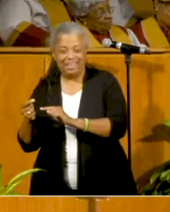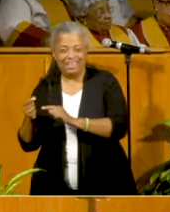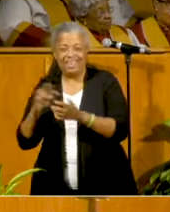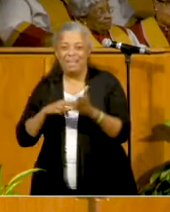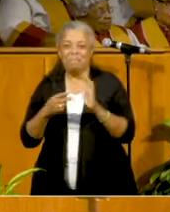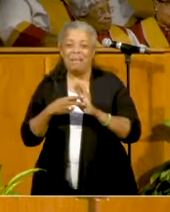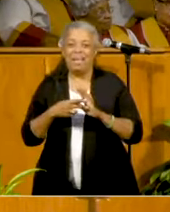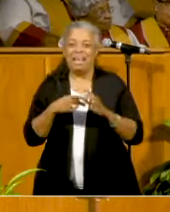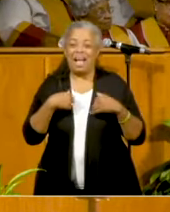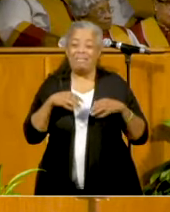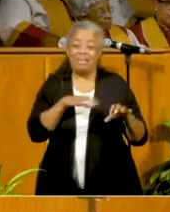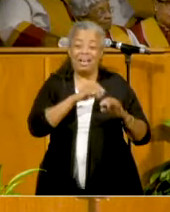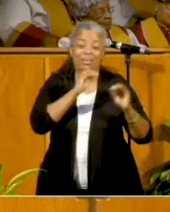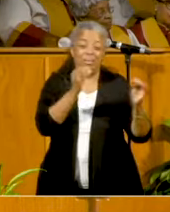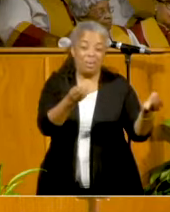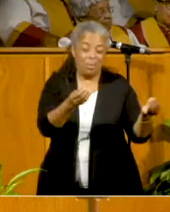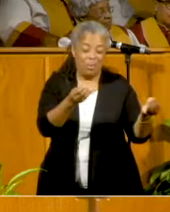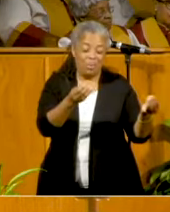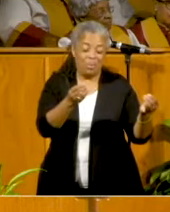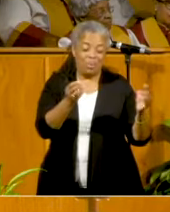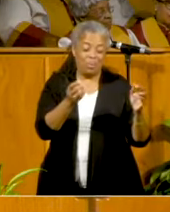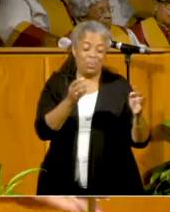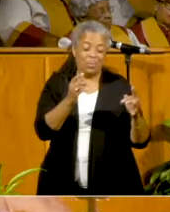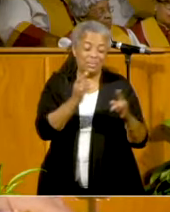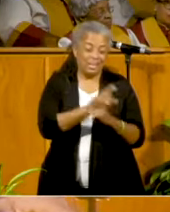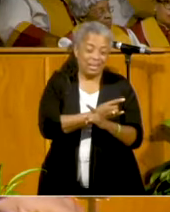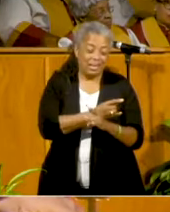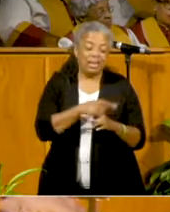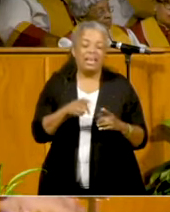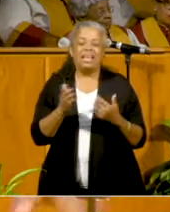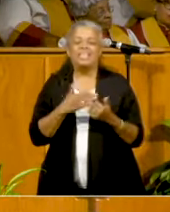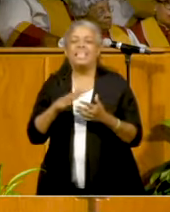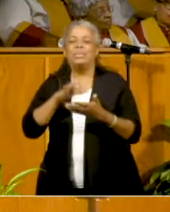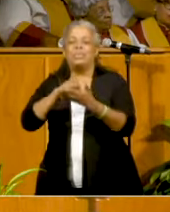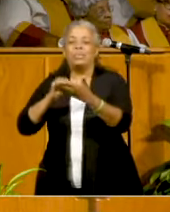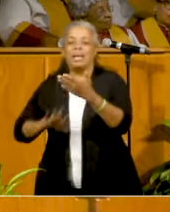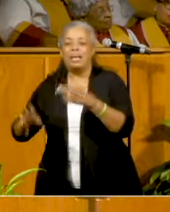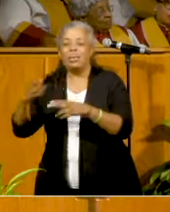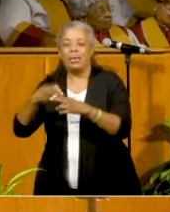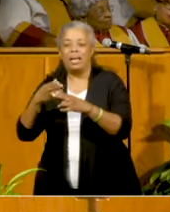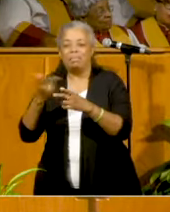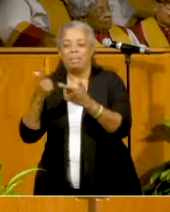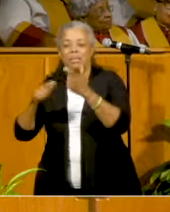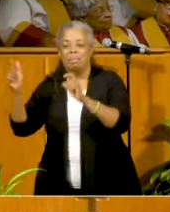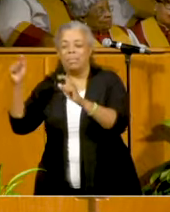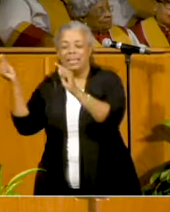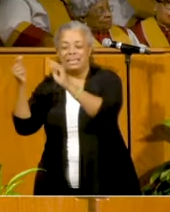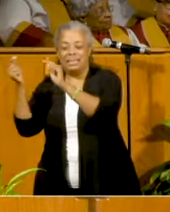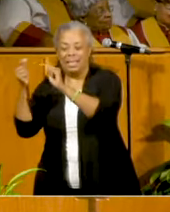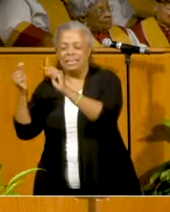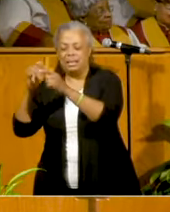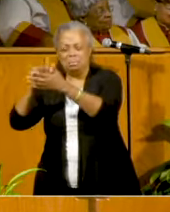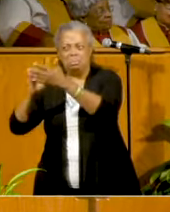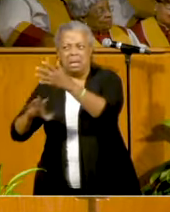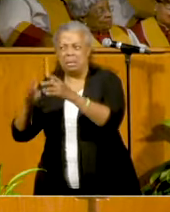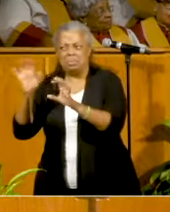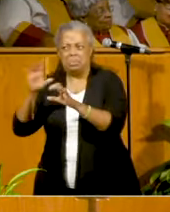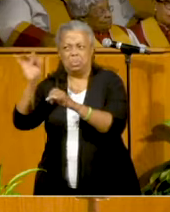then I've committed no sin. It's easy to take your name off of the list of the big sin.